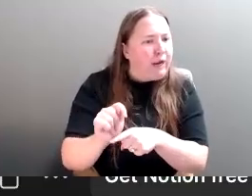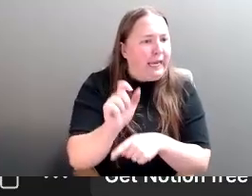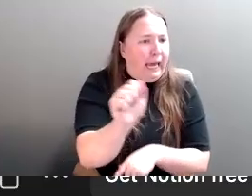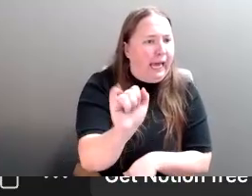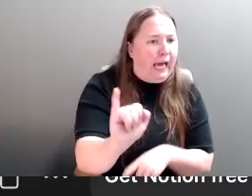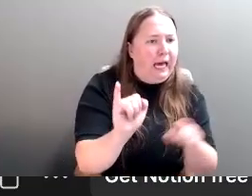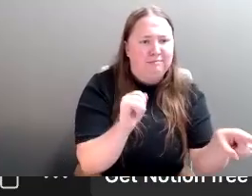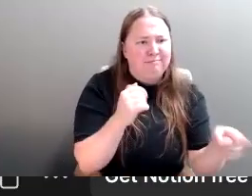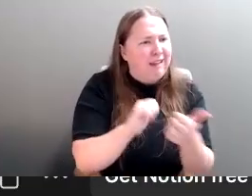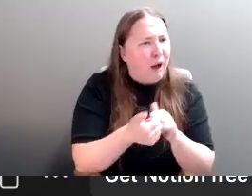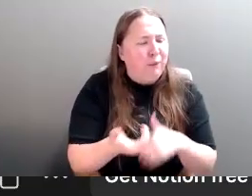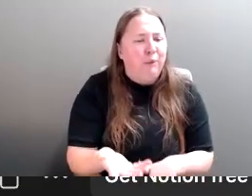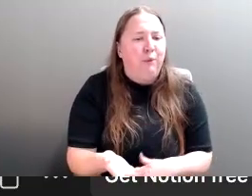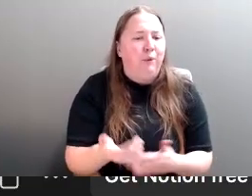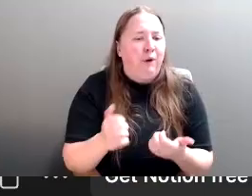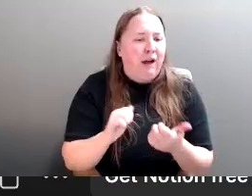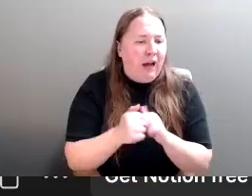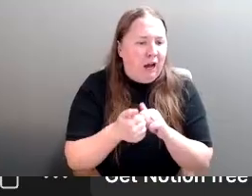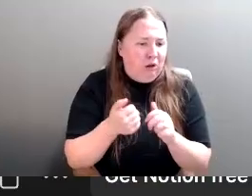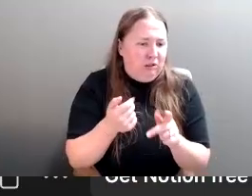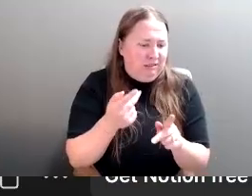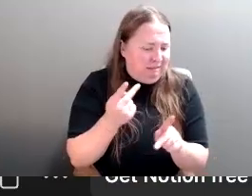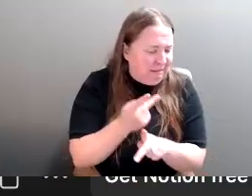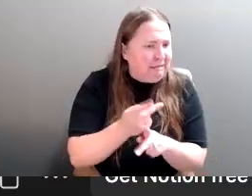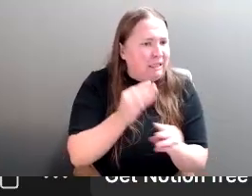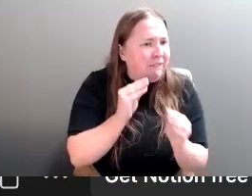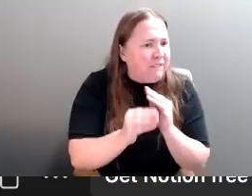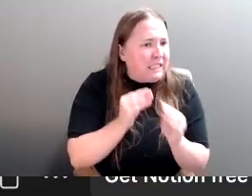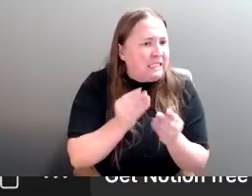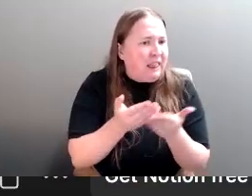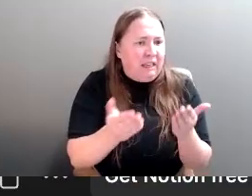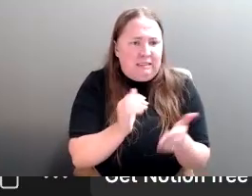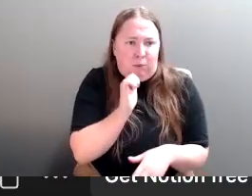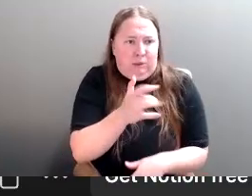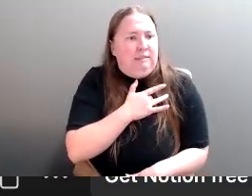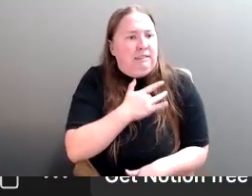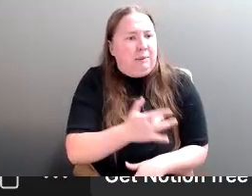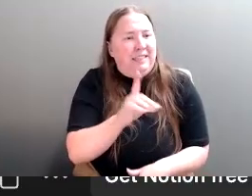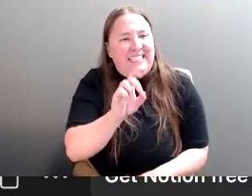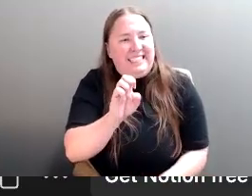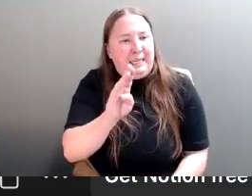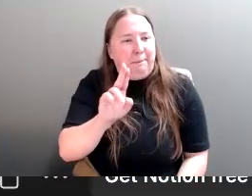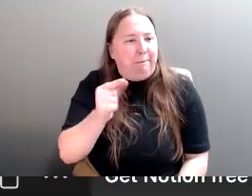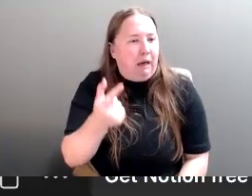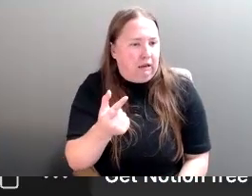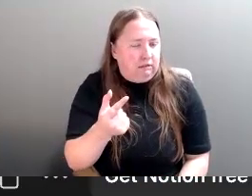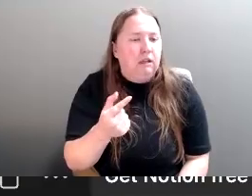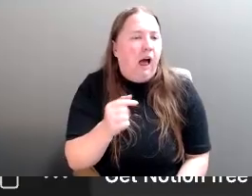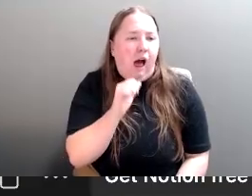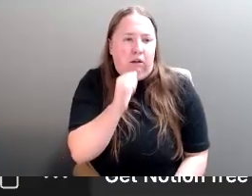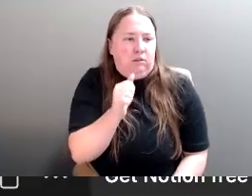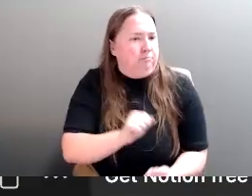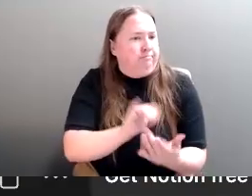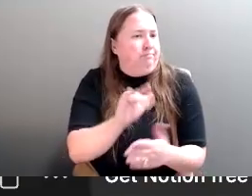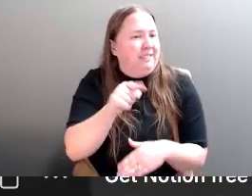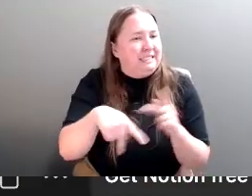like, how to like debug things that like I wouldn't normally debug, and I normally wouldn't get into these kinds of issues.